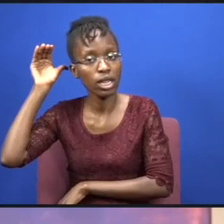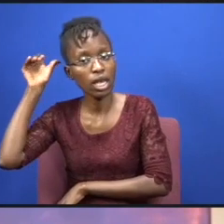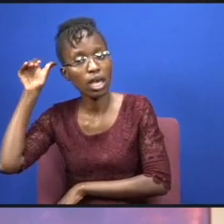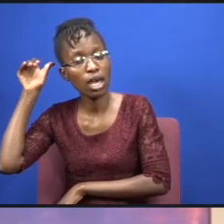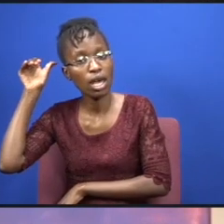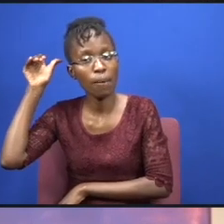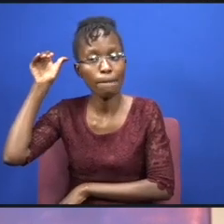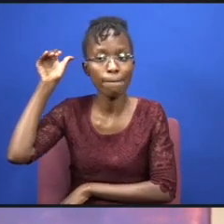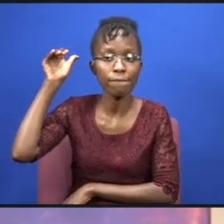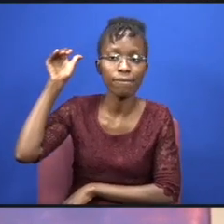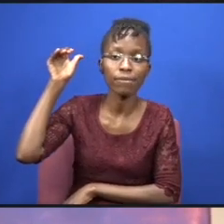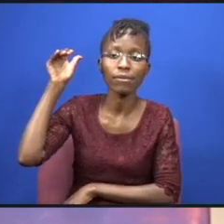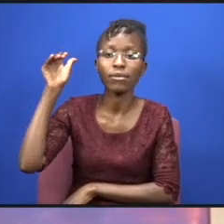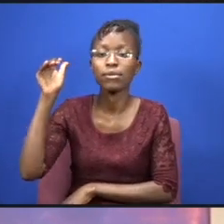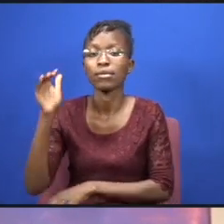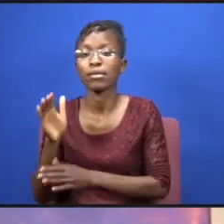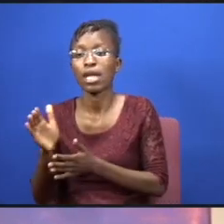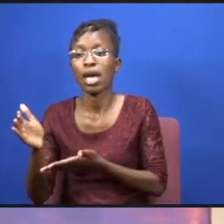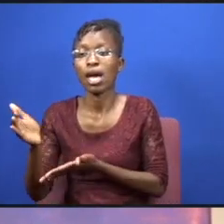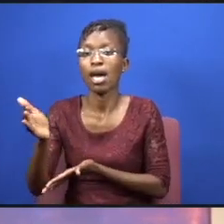Worthy to receive all the glory.